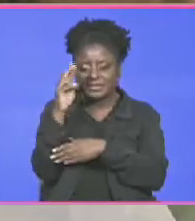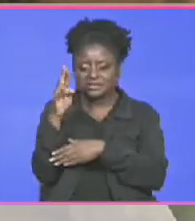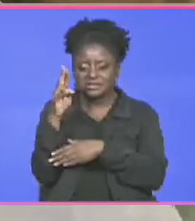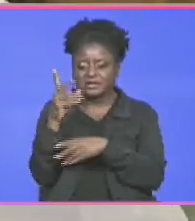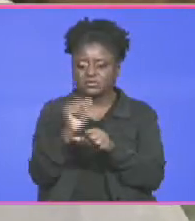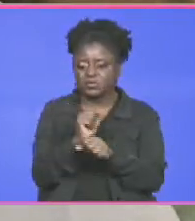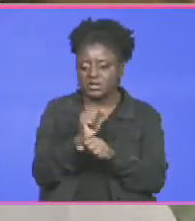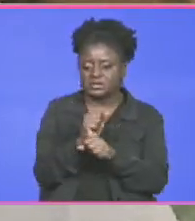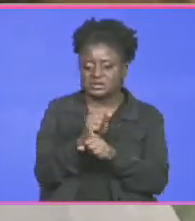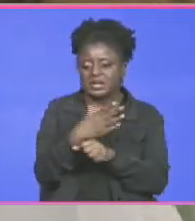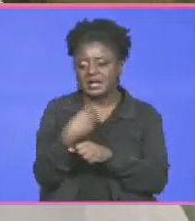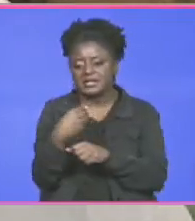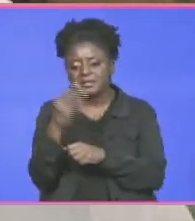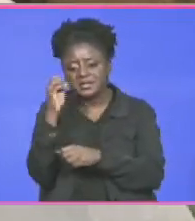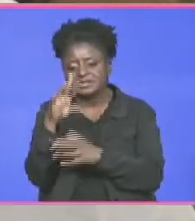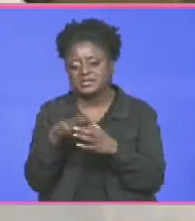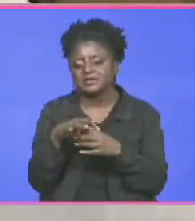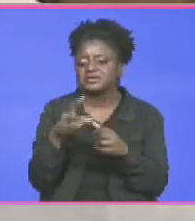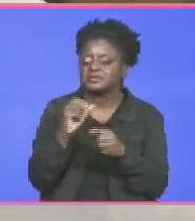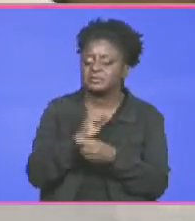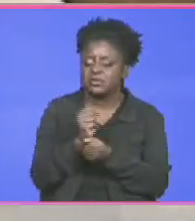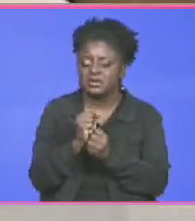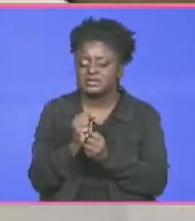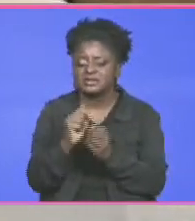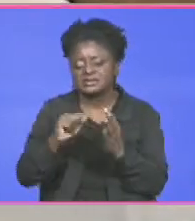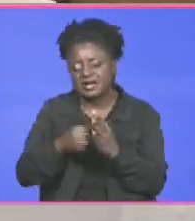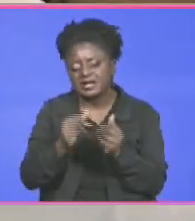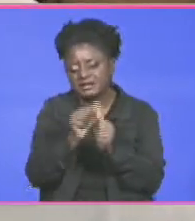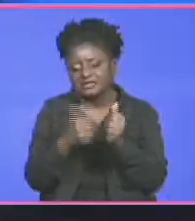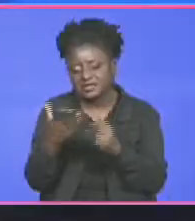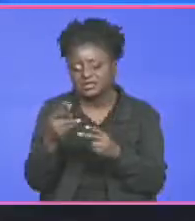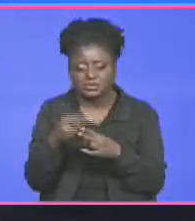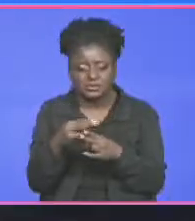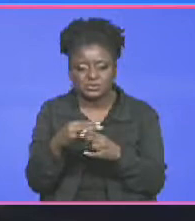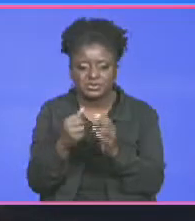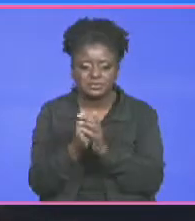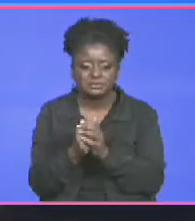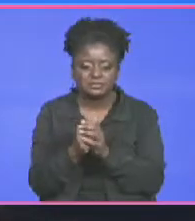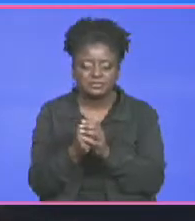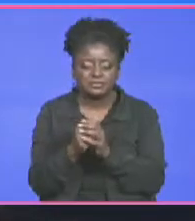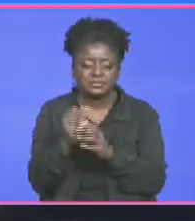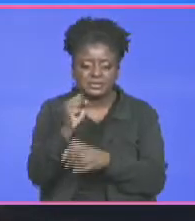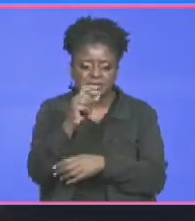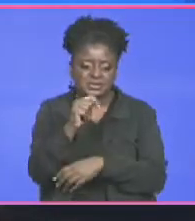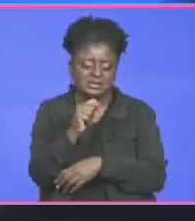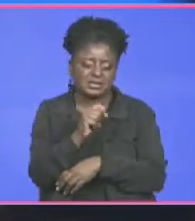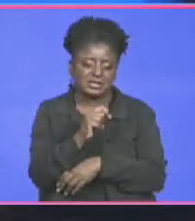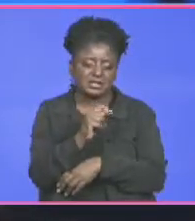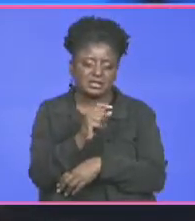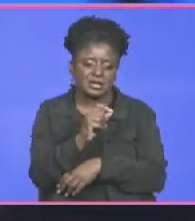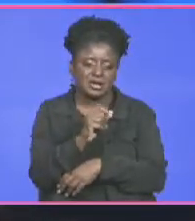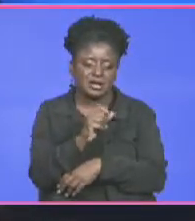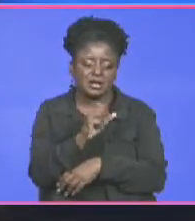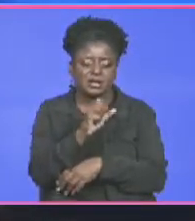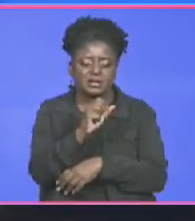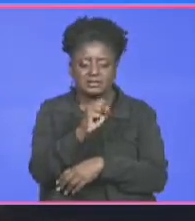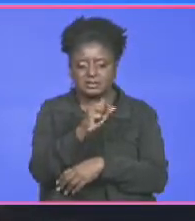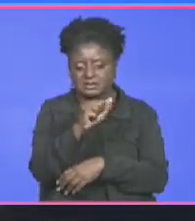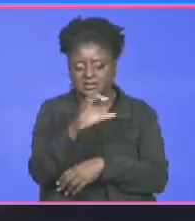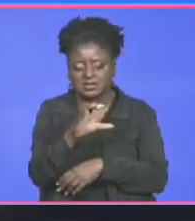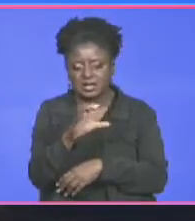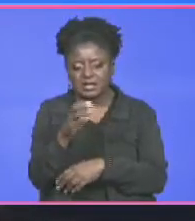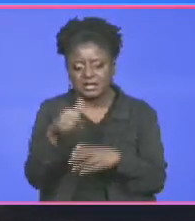the Minister of Works and the Minister of Sports get everything started very soon. St. Augustine's College, with wins in three divisions of